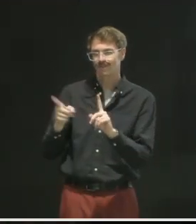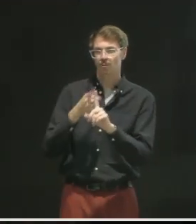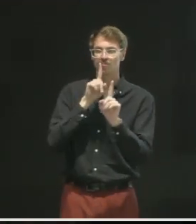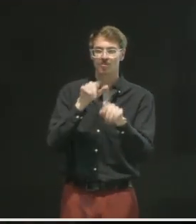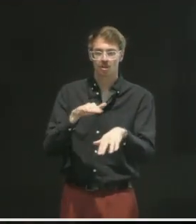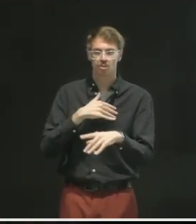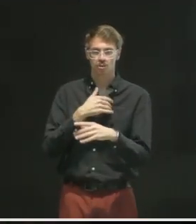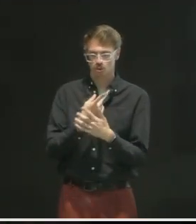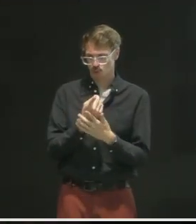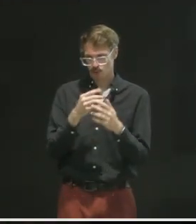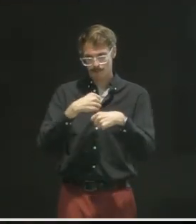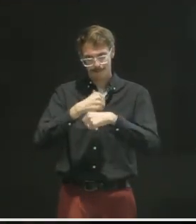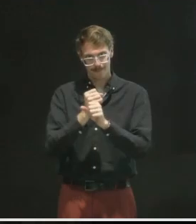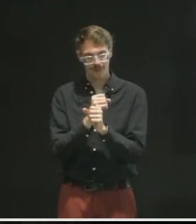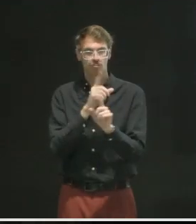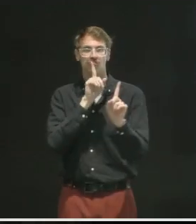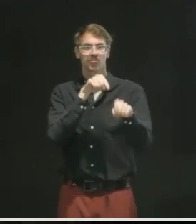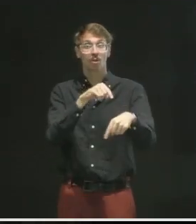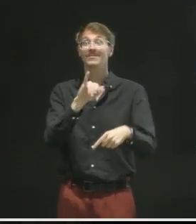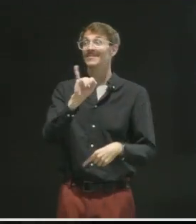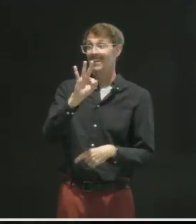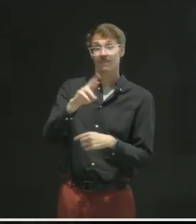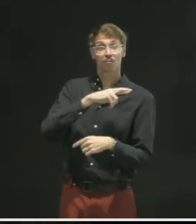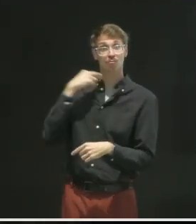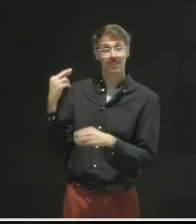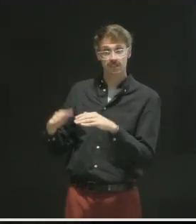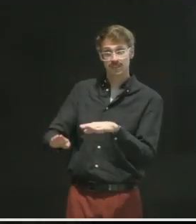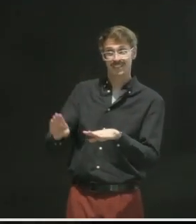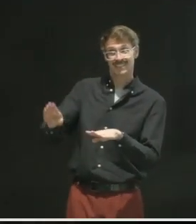violence arises can all make a difference.